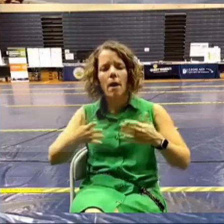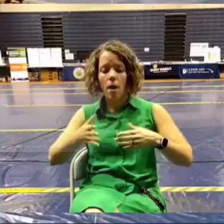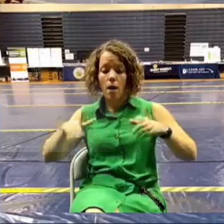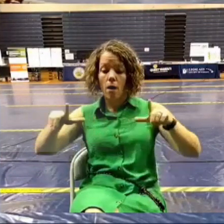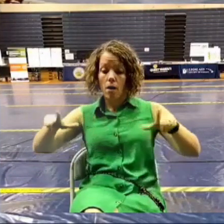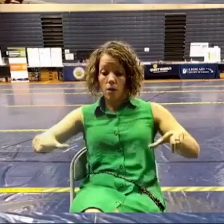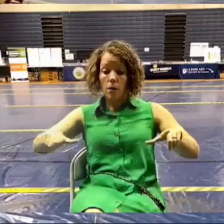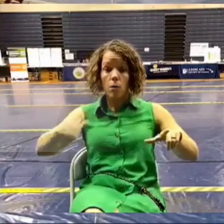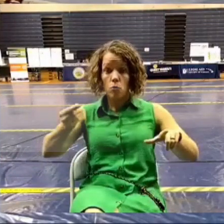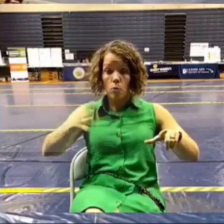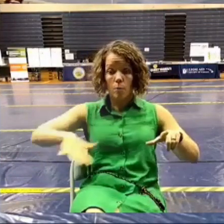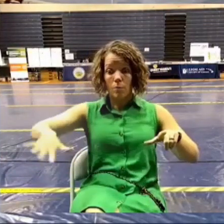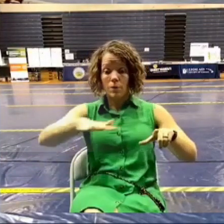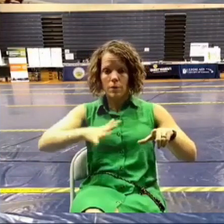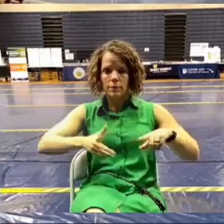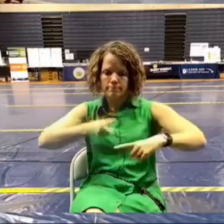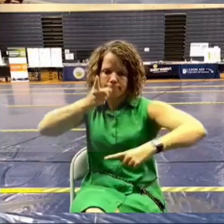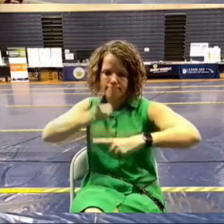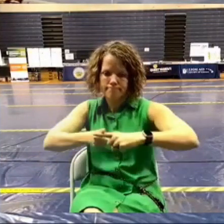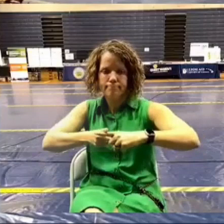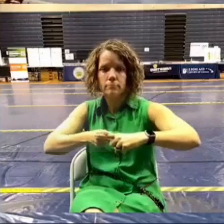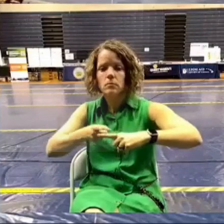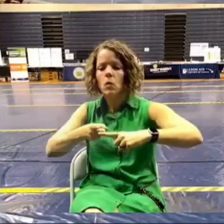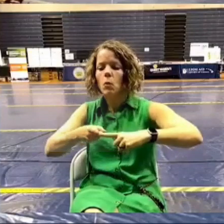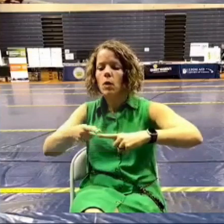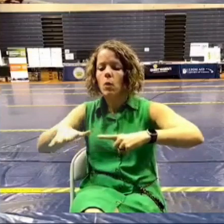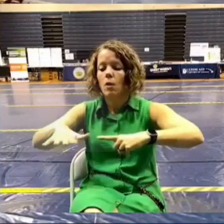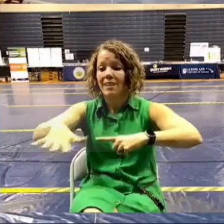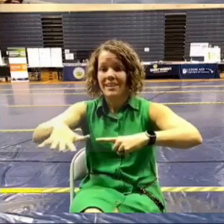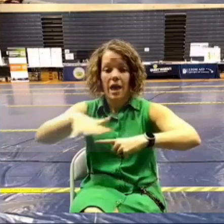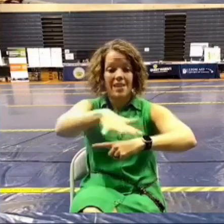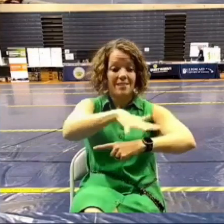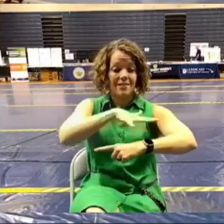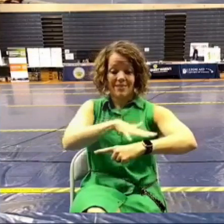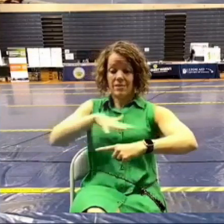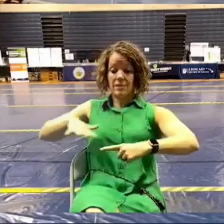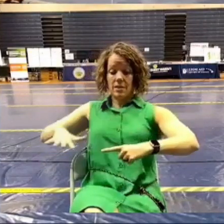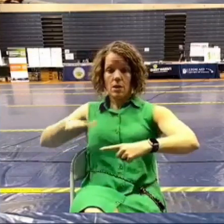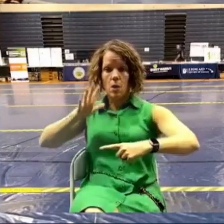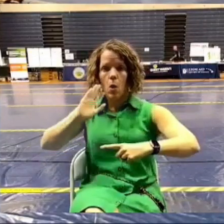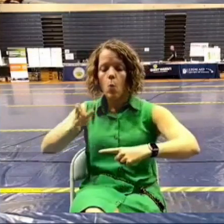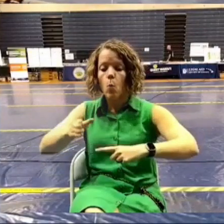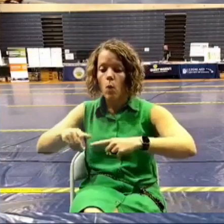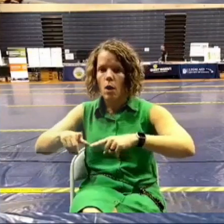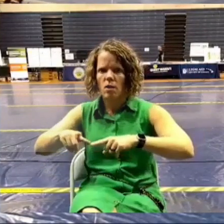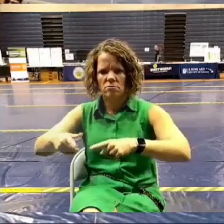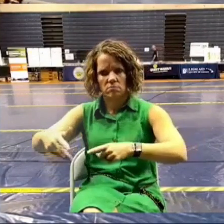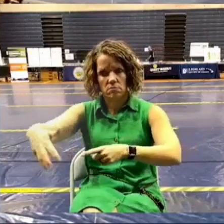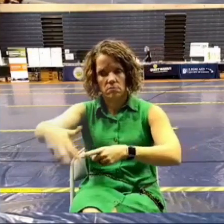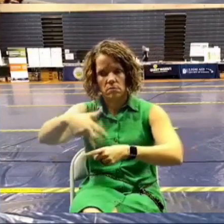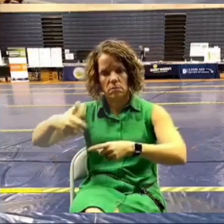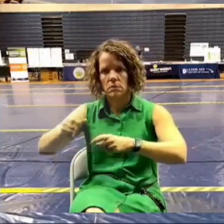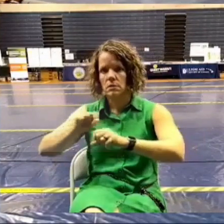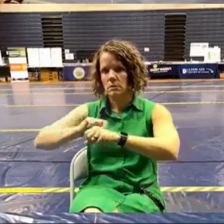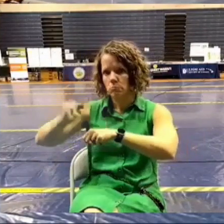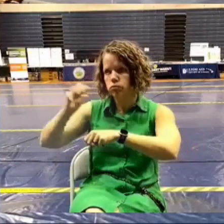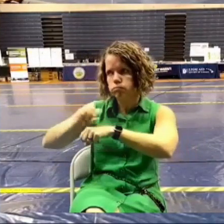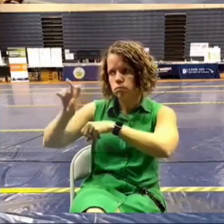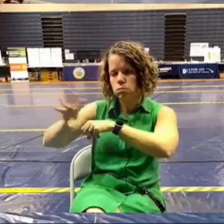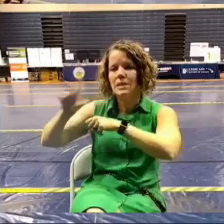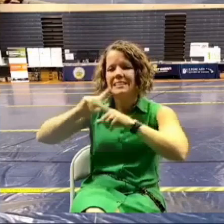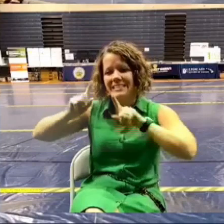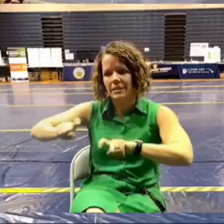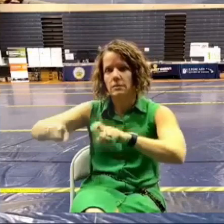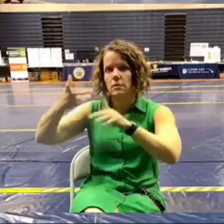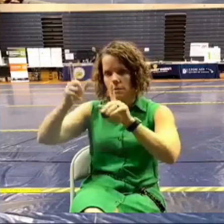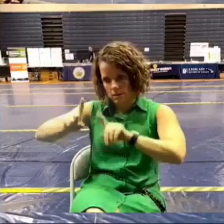property and do multiple tests of that, so that as those tests come back and are evaluated, if we do have to